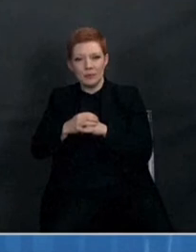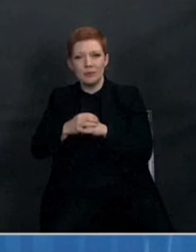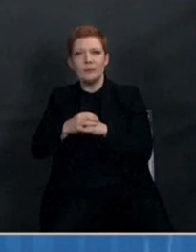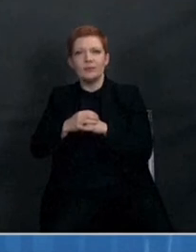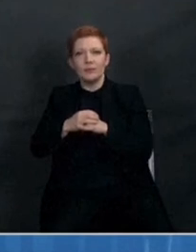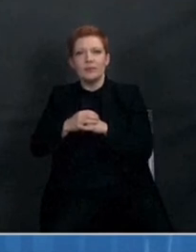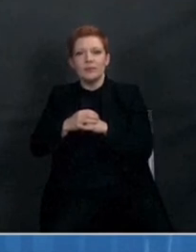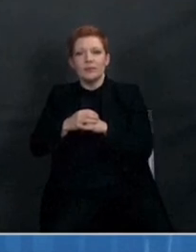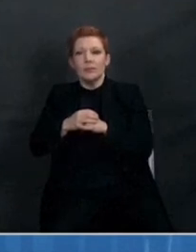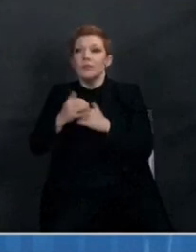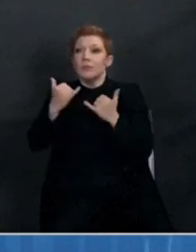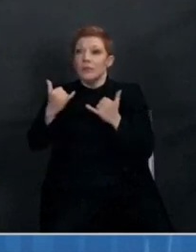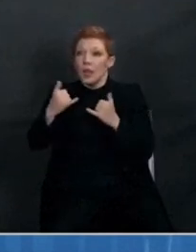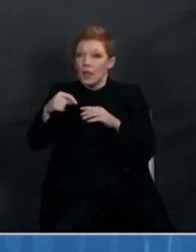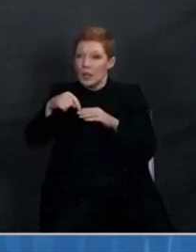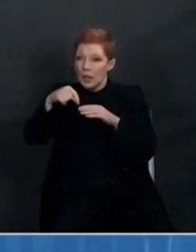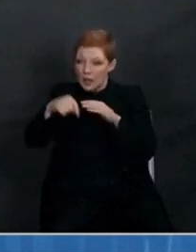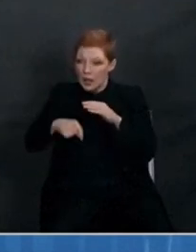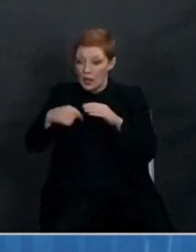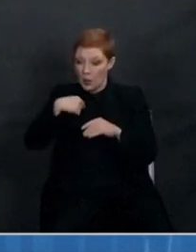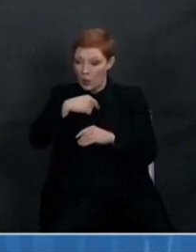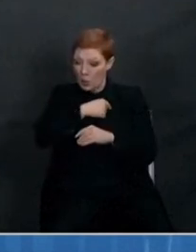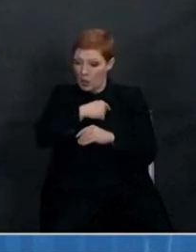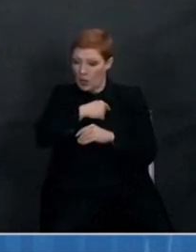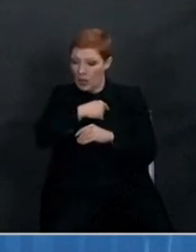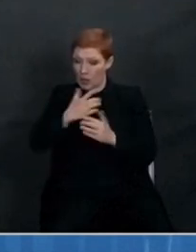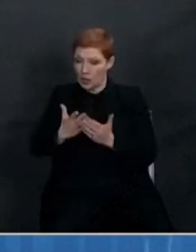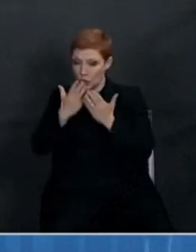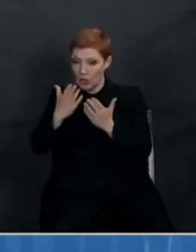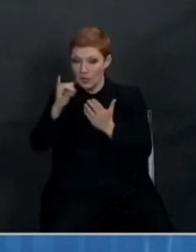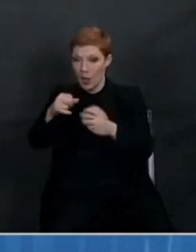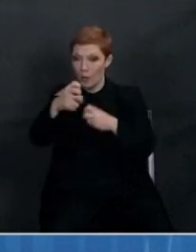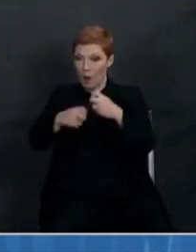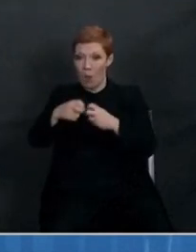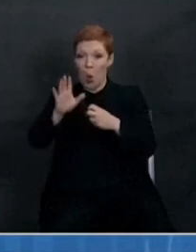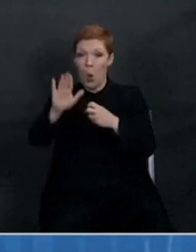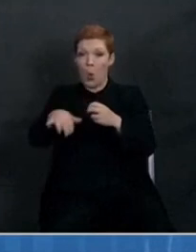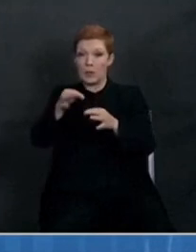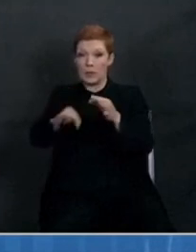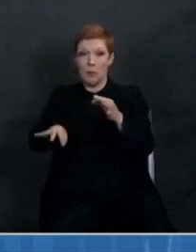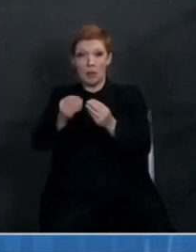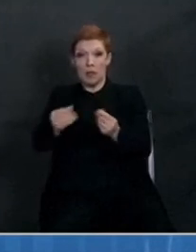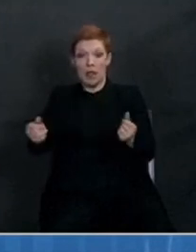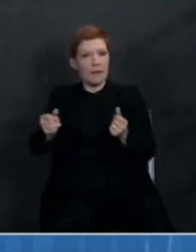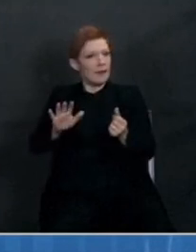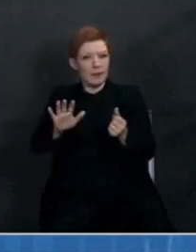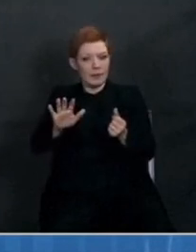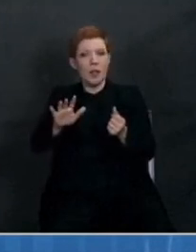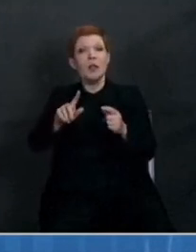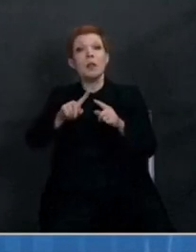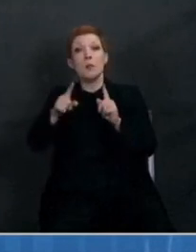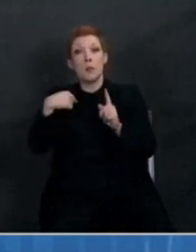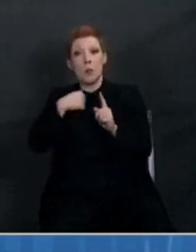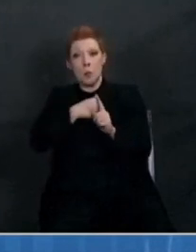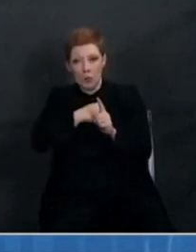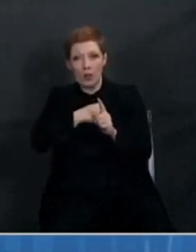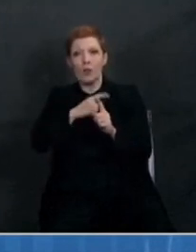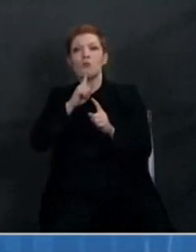systemic challenges. We're not suggesting that these problems are easily solved. Now, what we do believe, though, is that the way we get